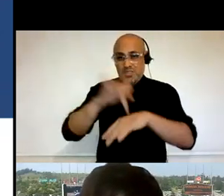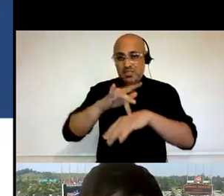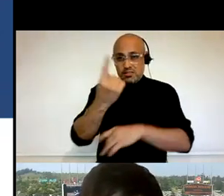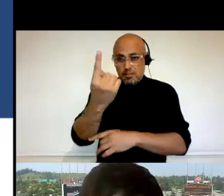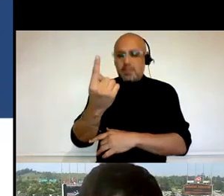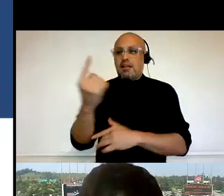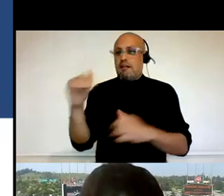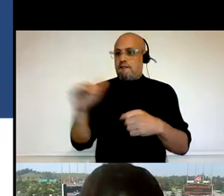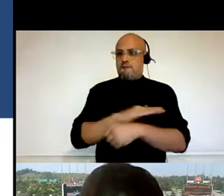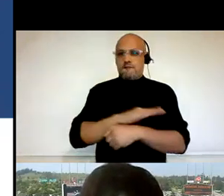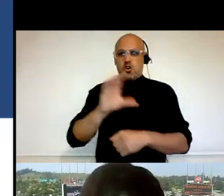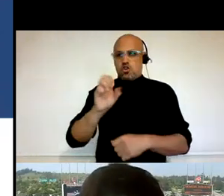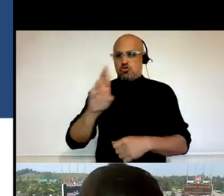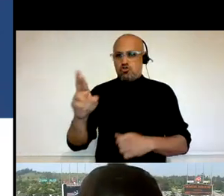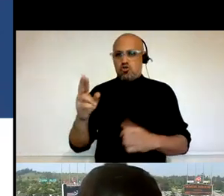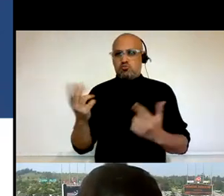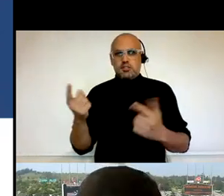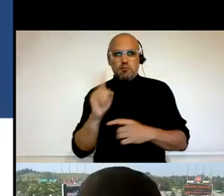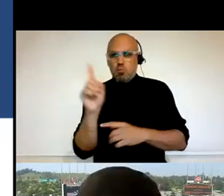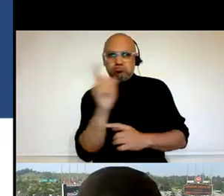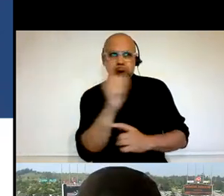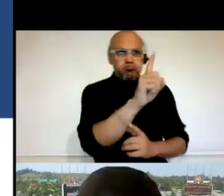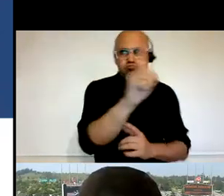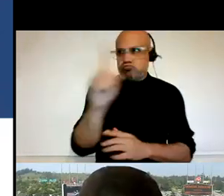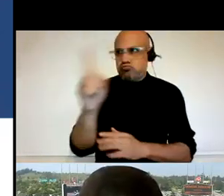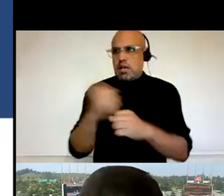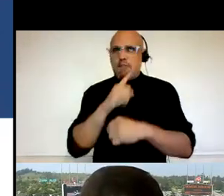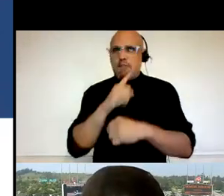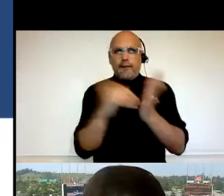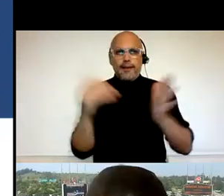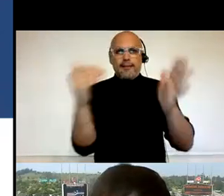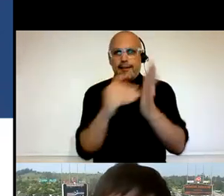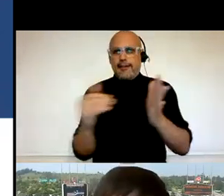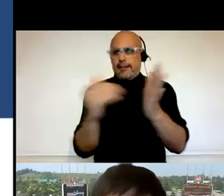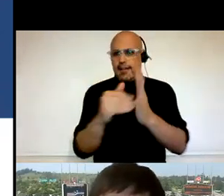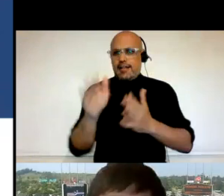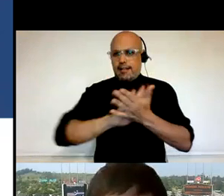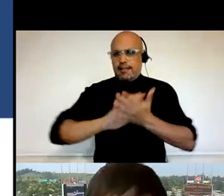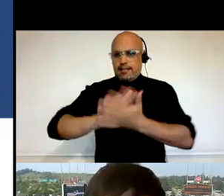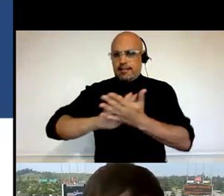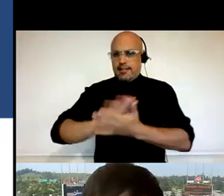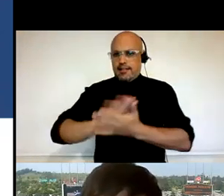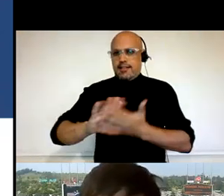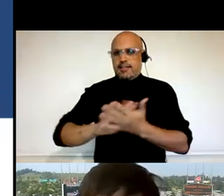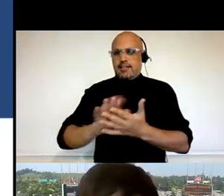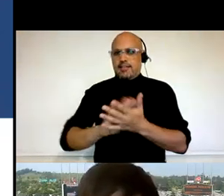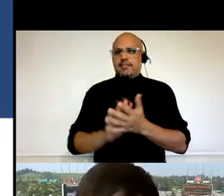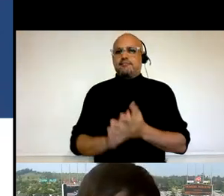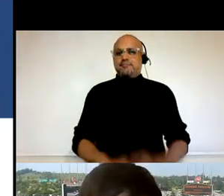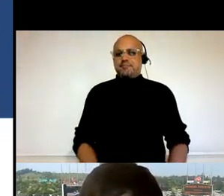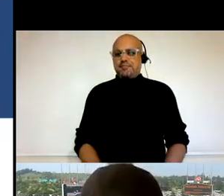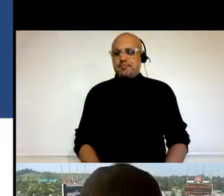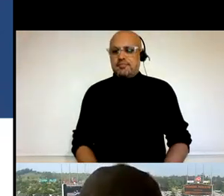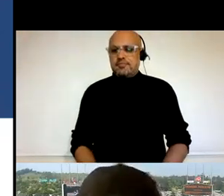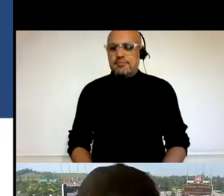doing nothing but wandering around and making sure that we're repeatedly over and over again touching all of those spaces, wiping them